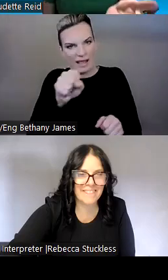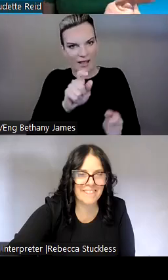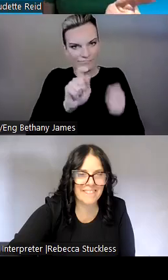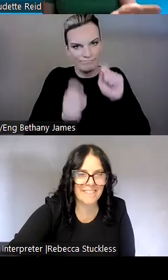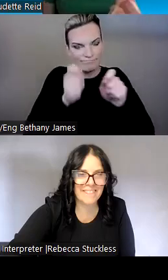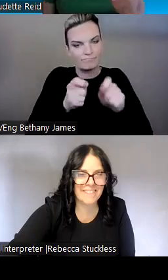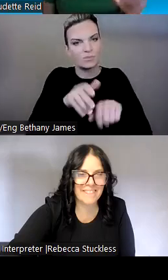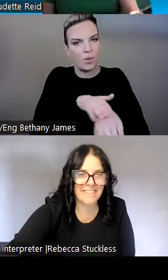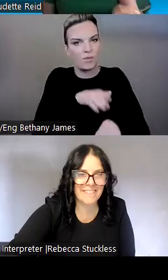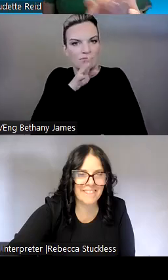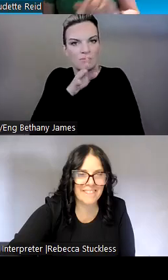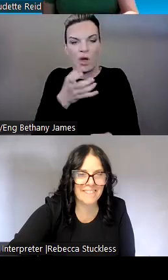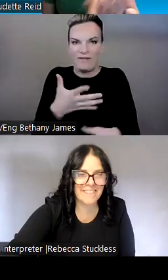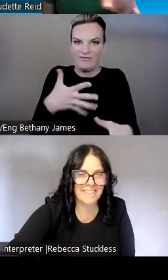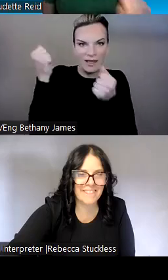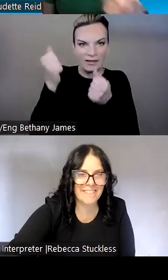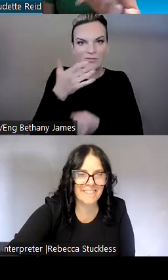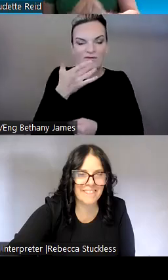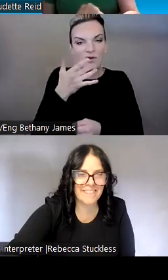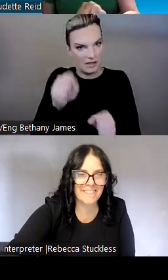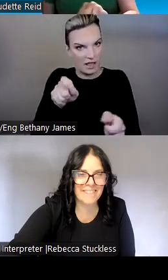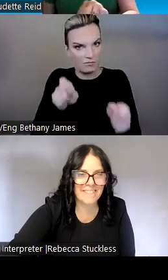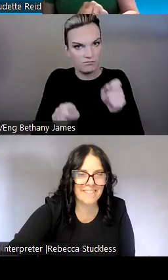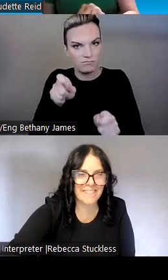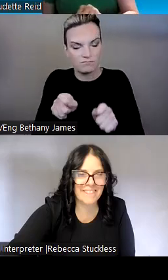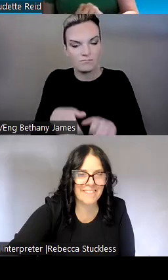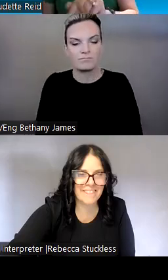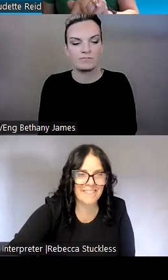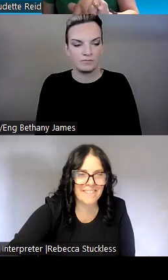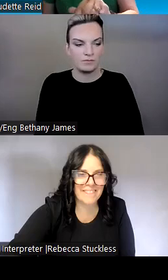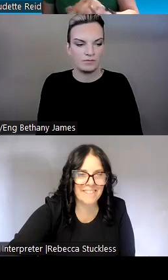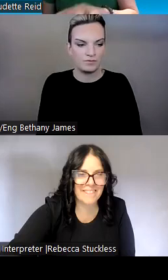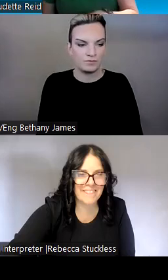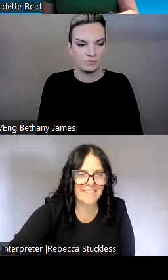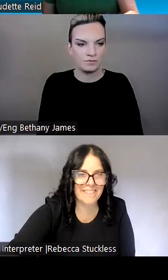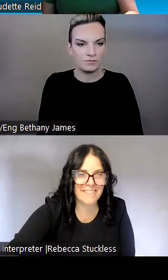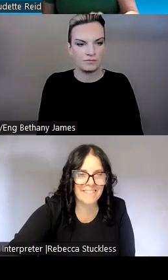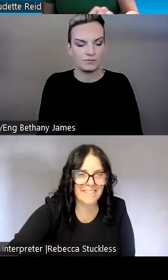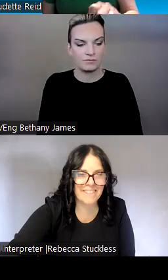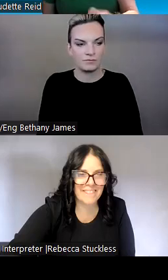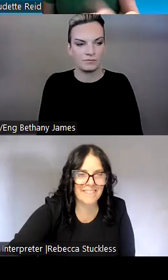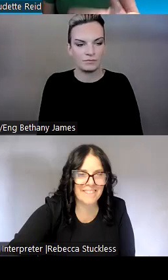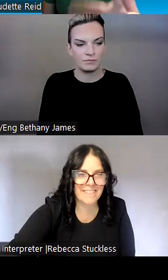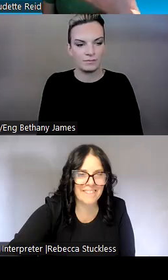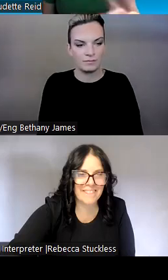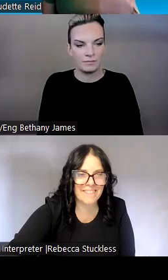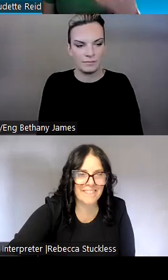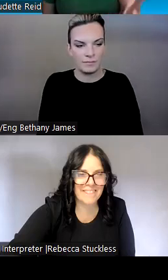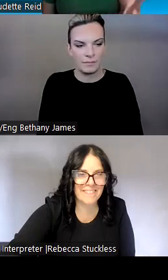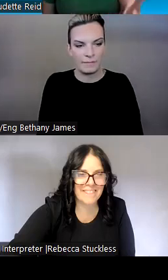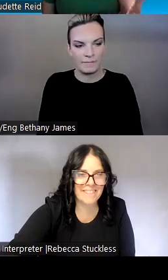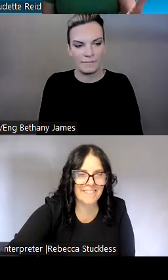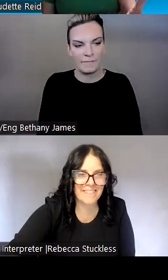gives you speech to tell you each letter that you type, so that if someone has needs